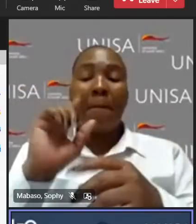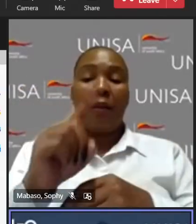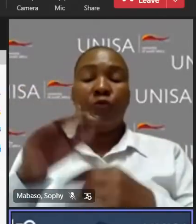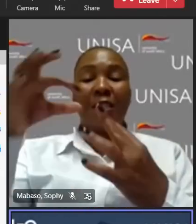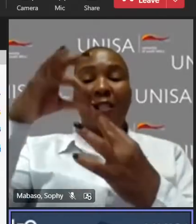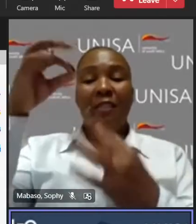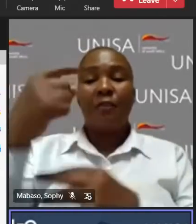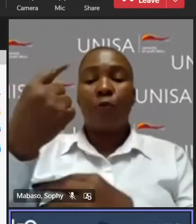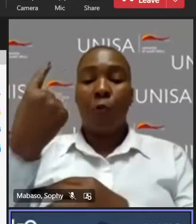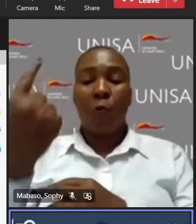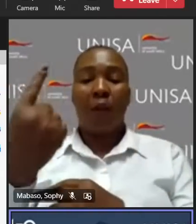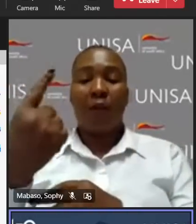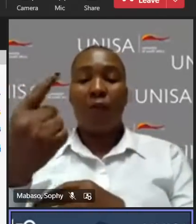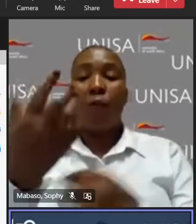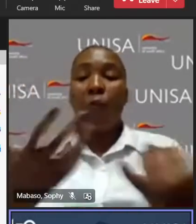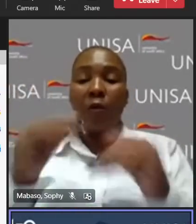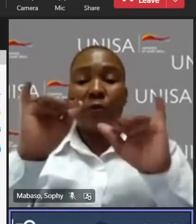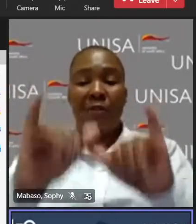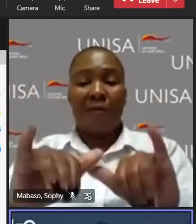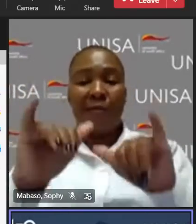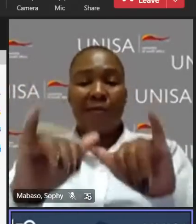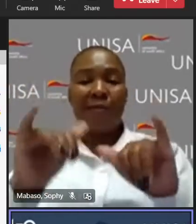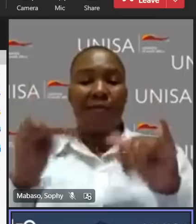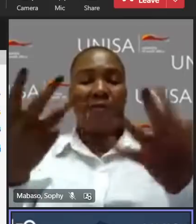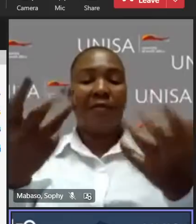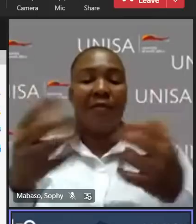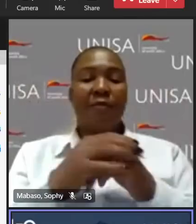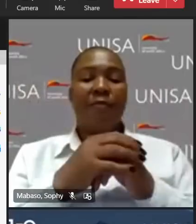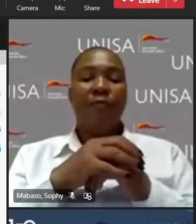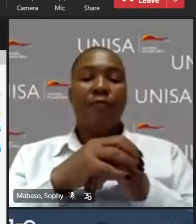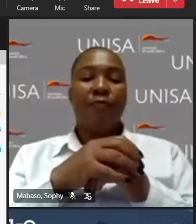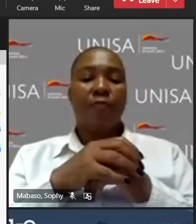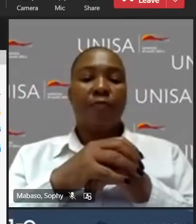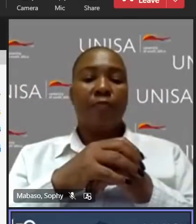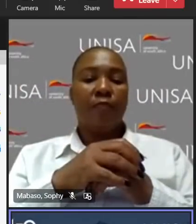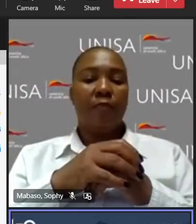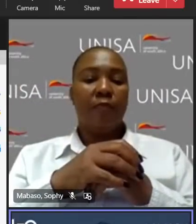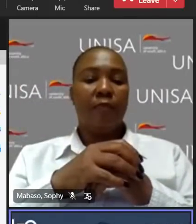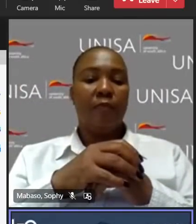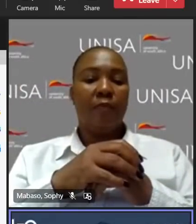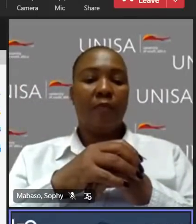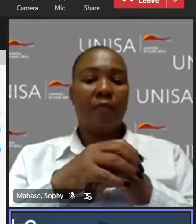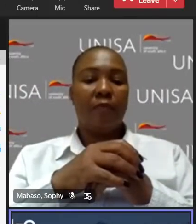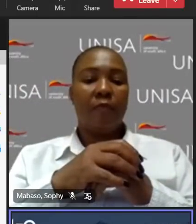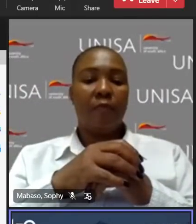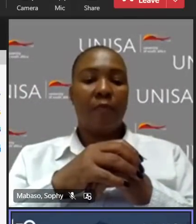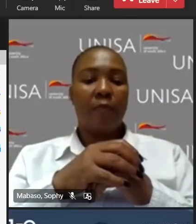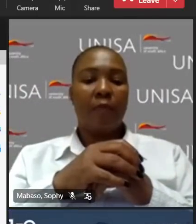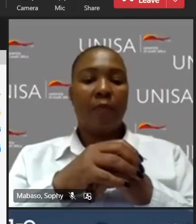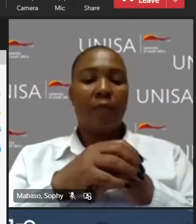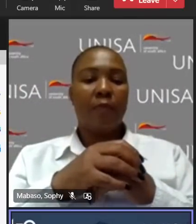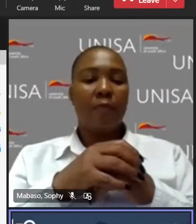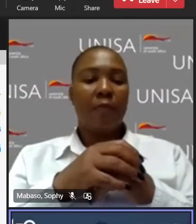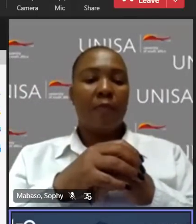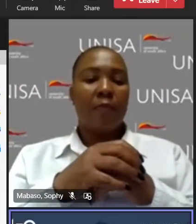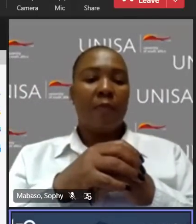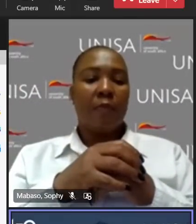can then click on Start your Telecenter visit. Also under my